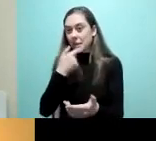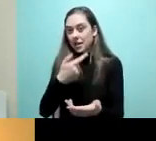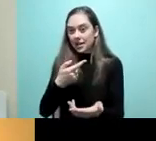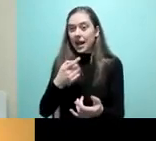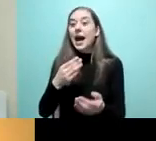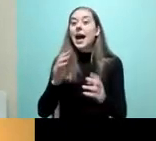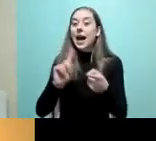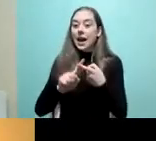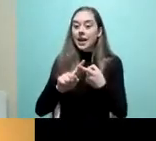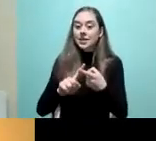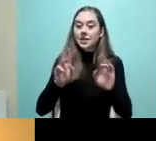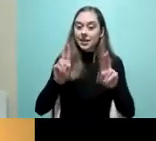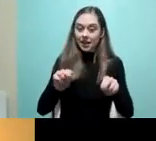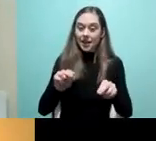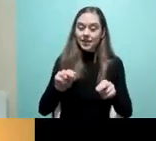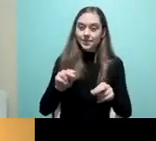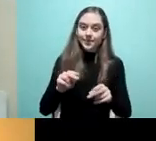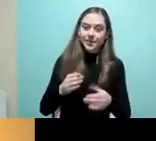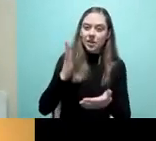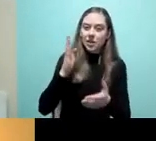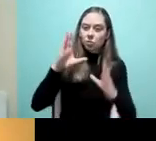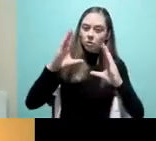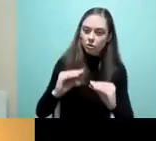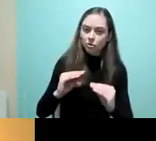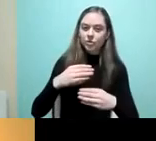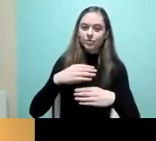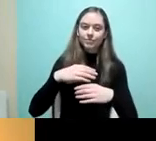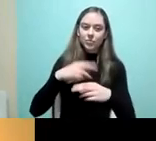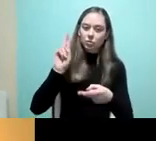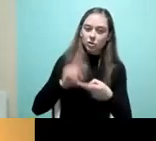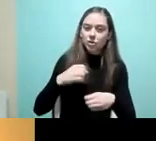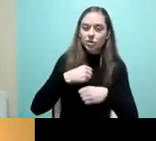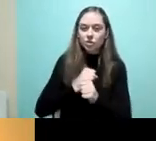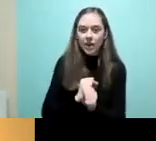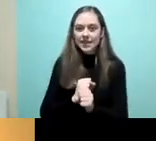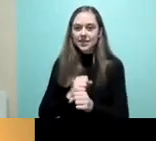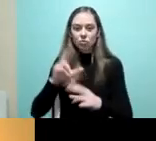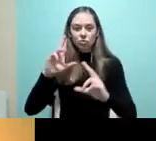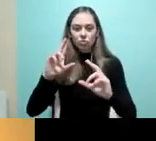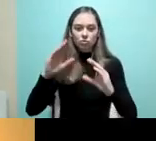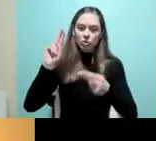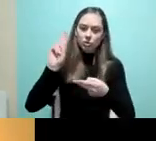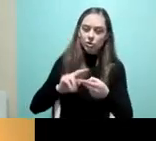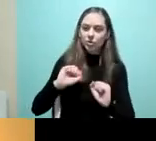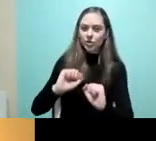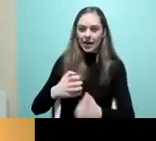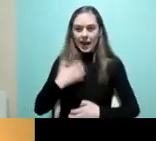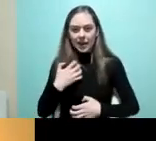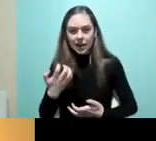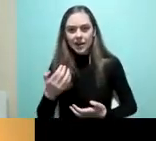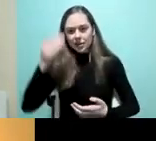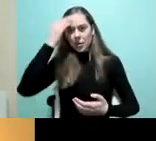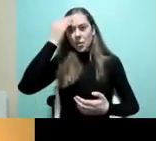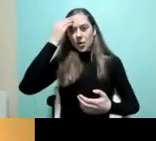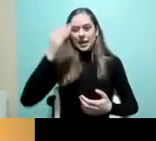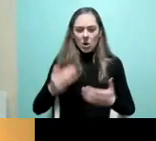getting stressed out, it stops you from getting angry, stops you from beating yourself up and saying, oh God, I should have had a plan, I should have had this, now I'm starving, now I